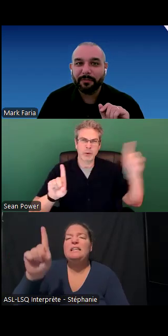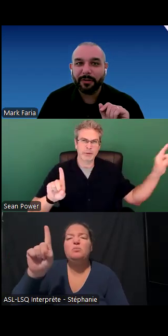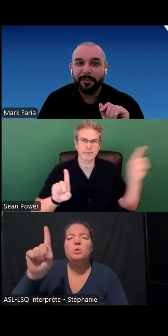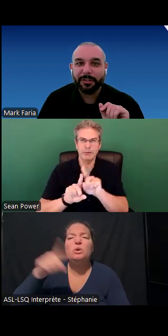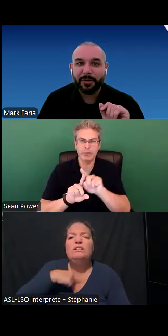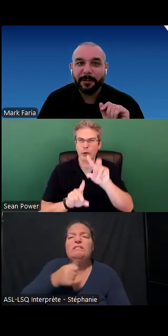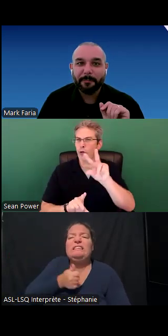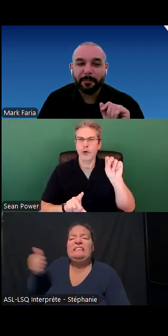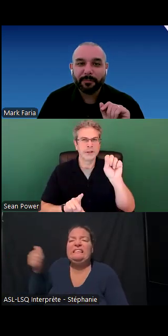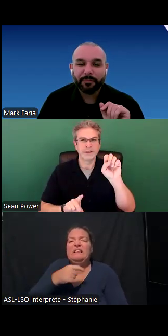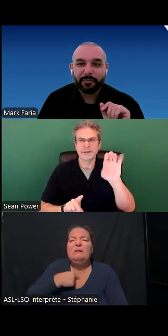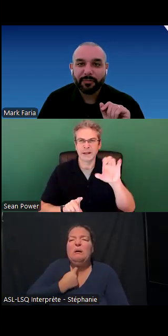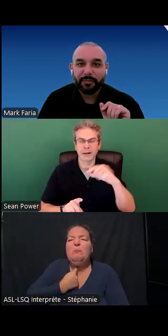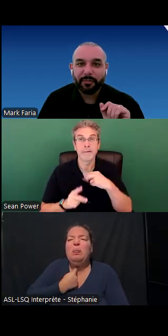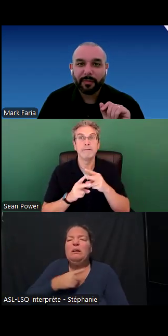sorry. Very, very sorry.